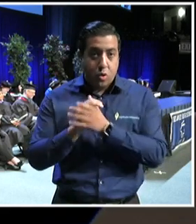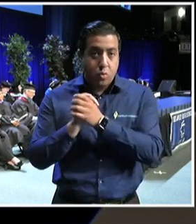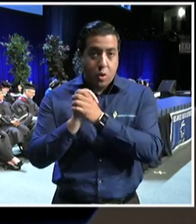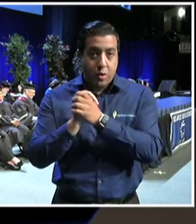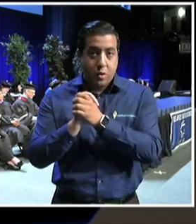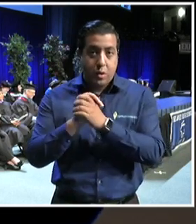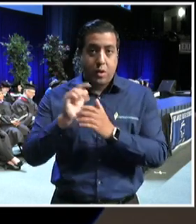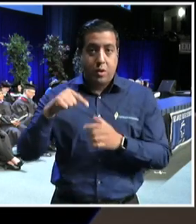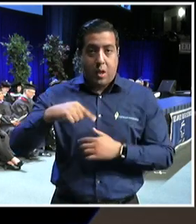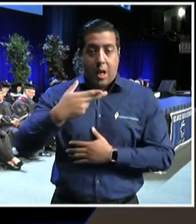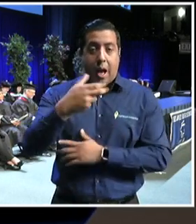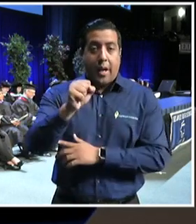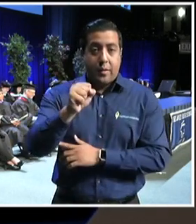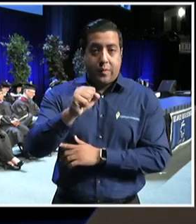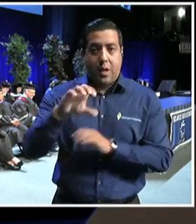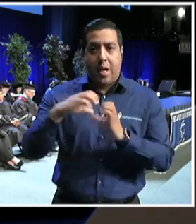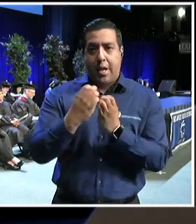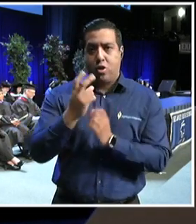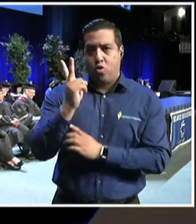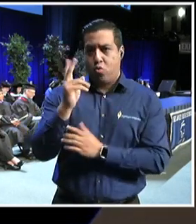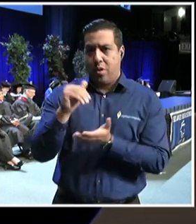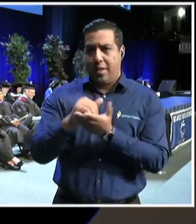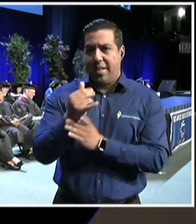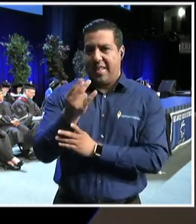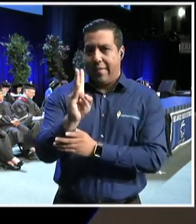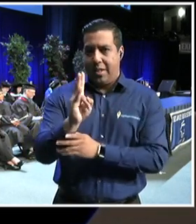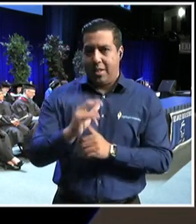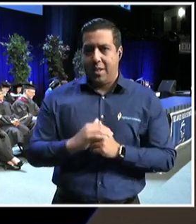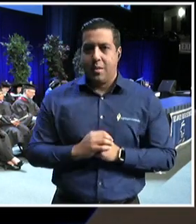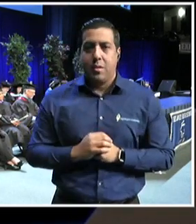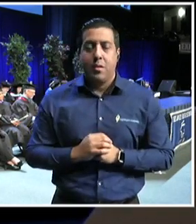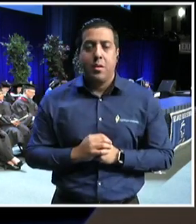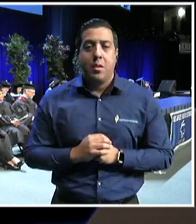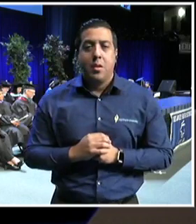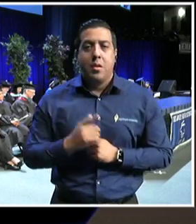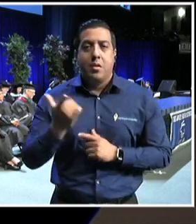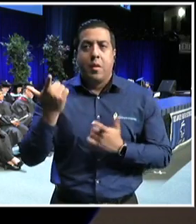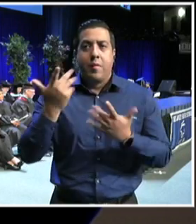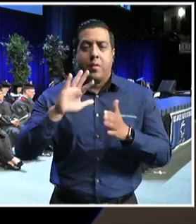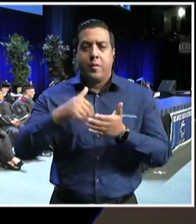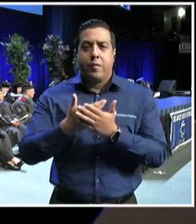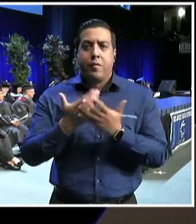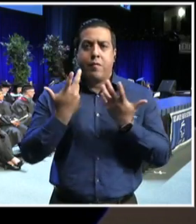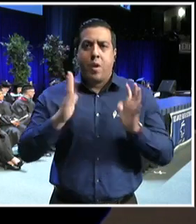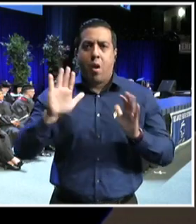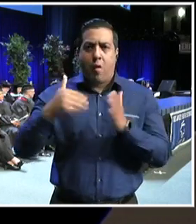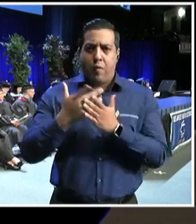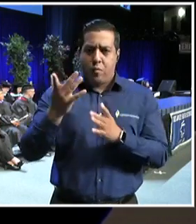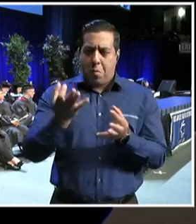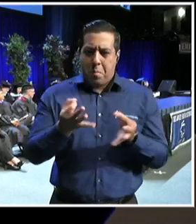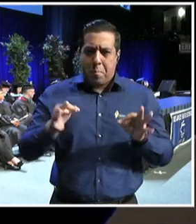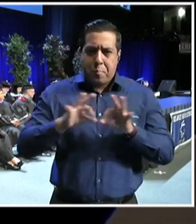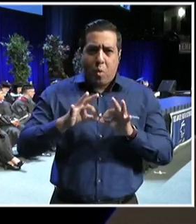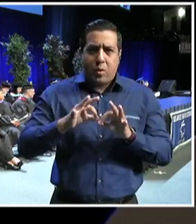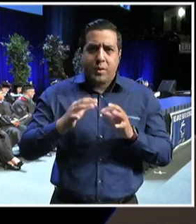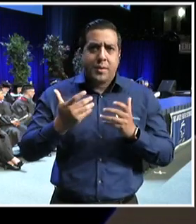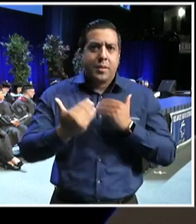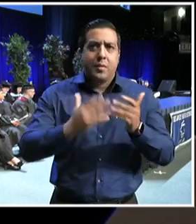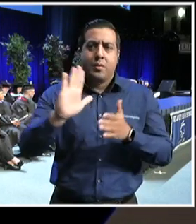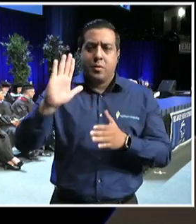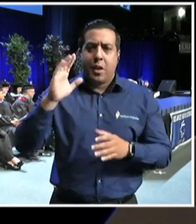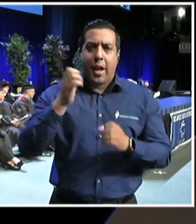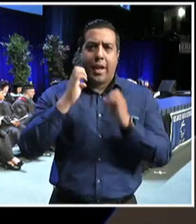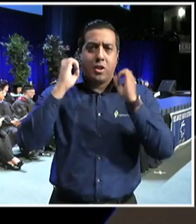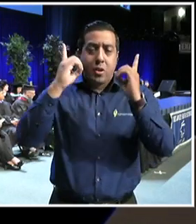Congratulations, Dekaney High School, class of 2017. You have completed an important step in your education.